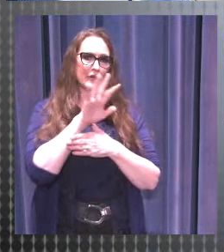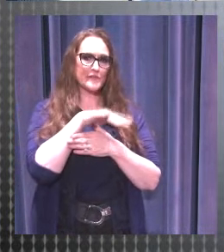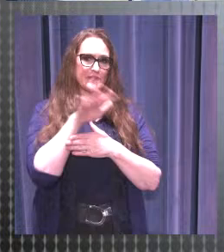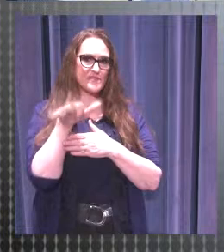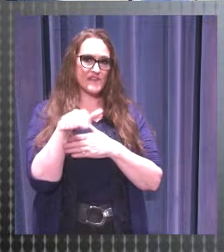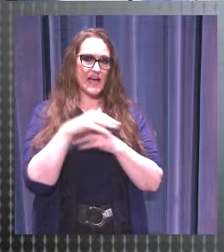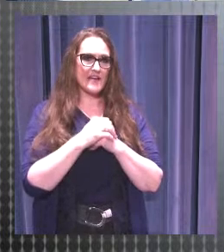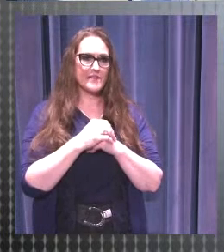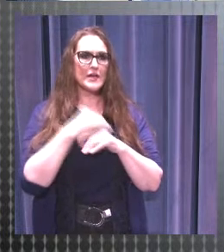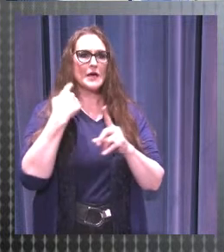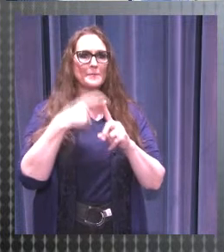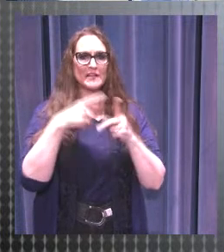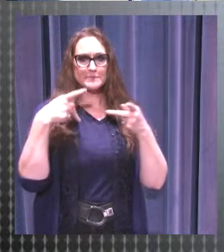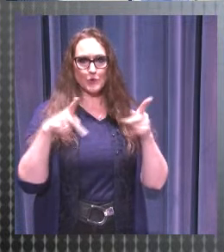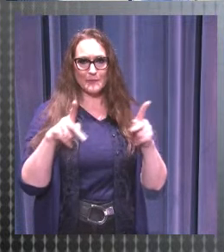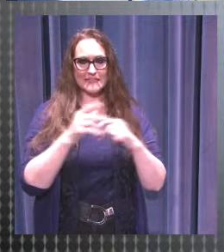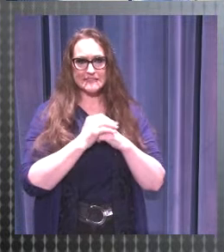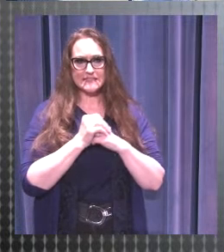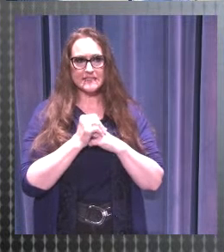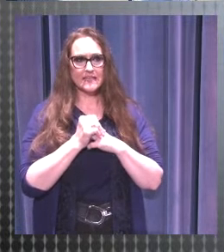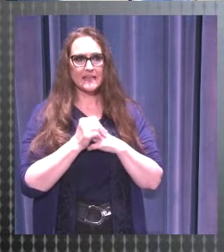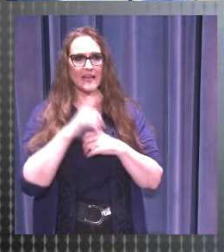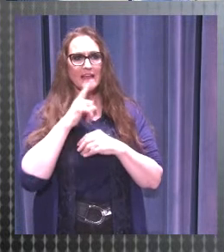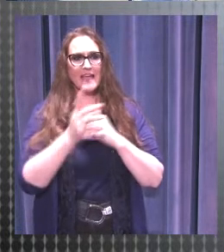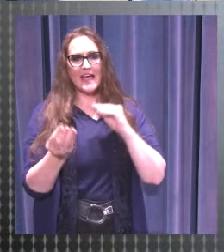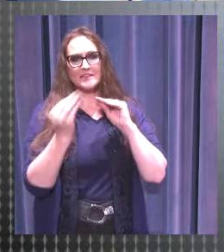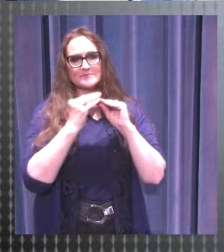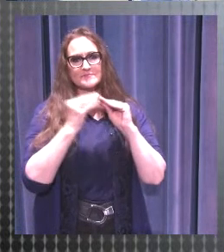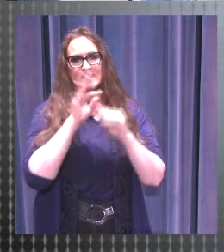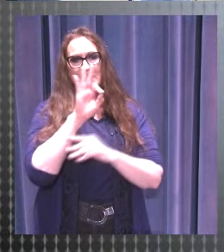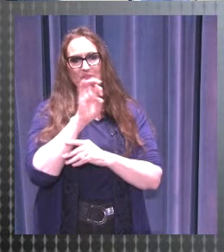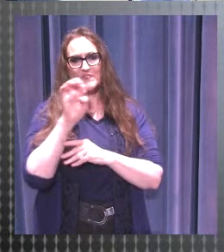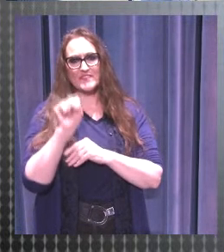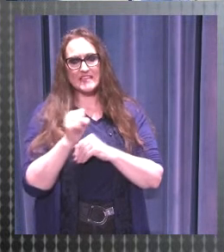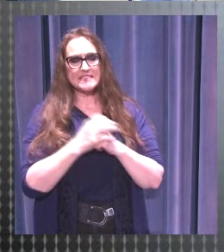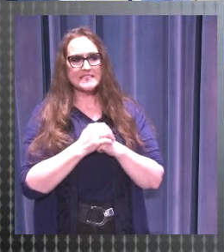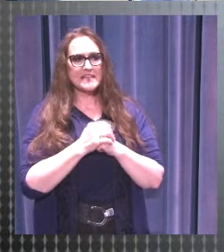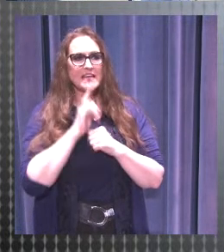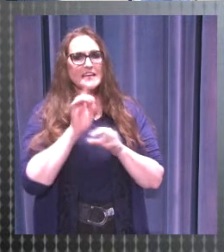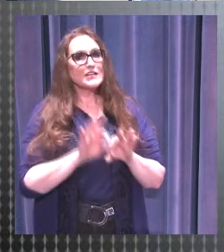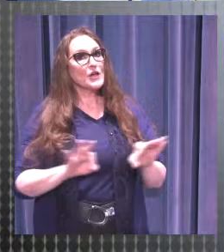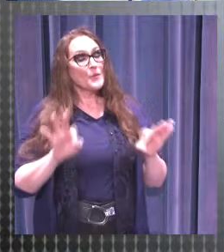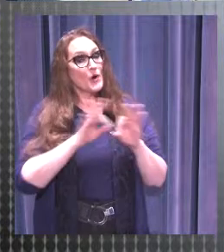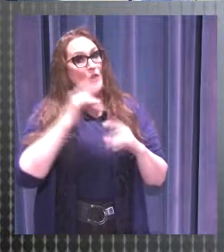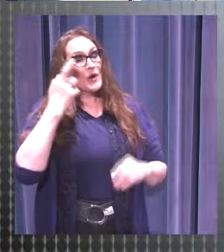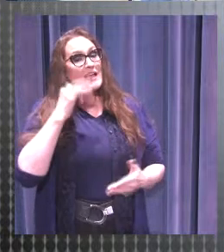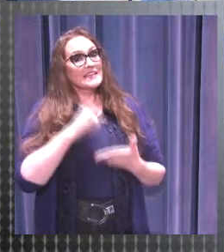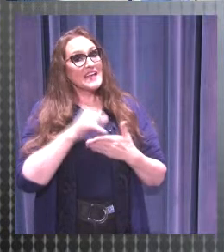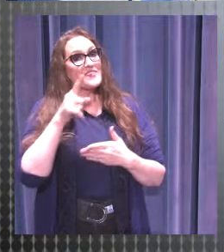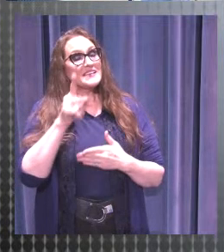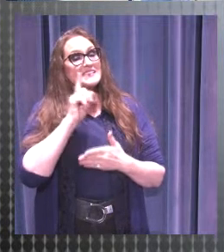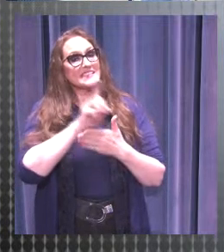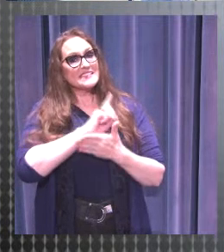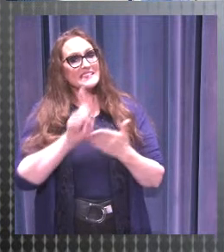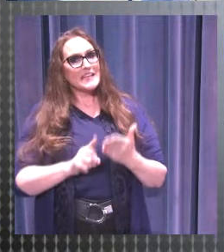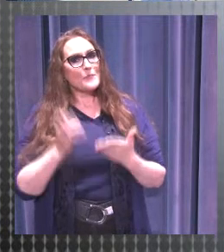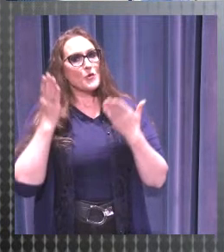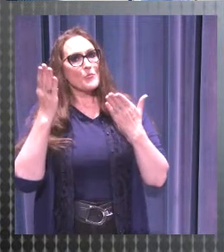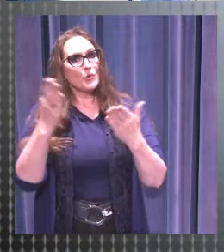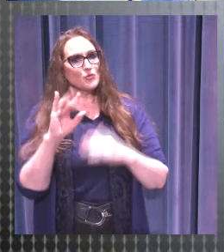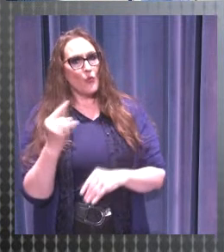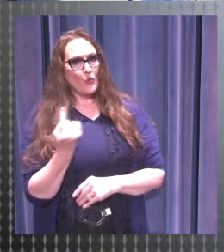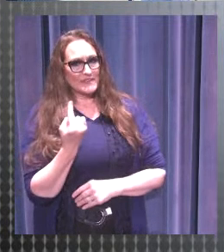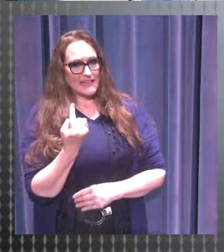$546,555 plus permits and additional fees. It's important to realize this is a design proposal